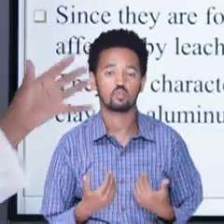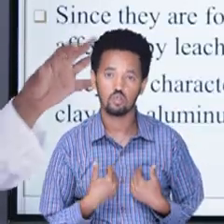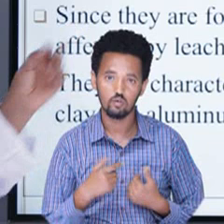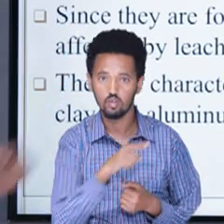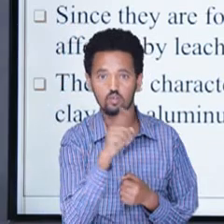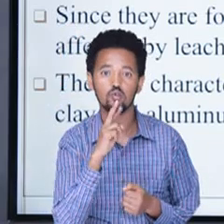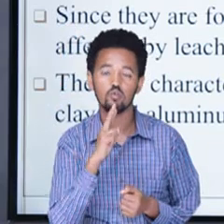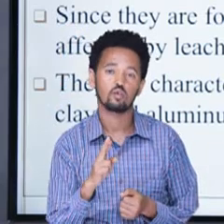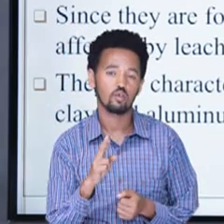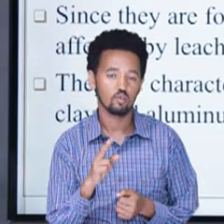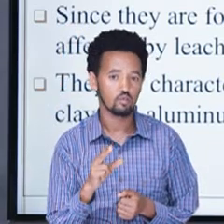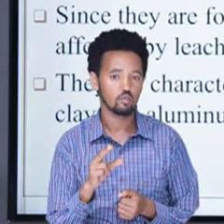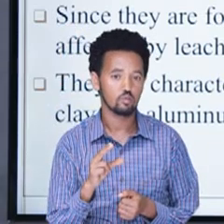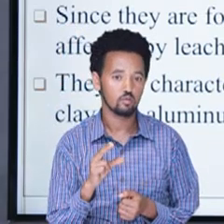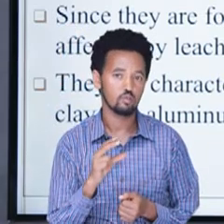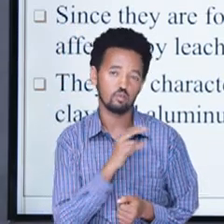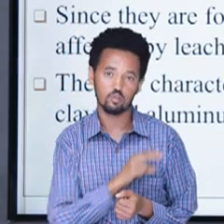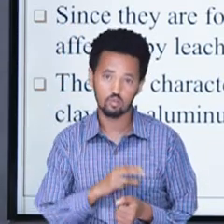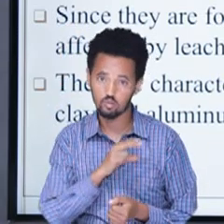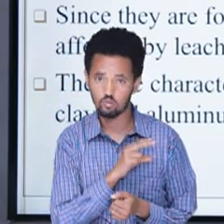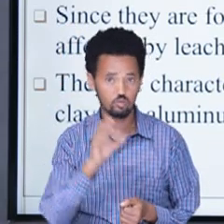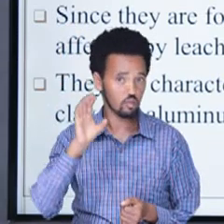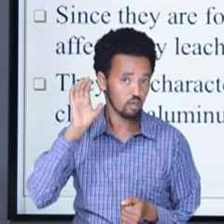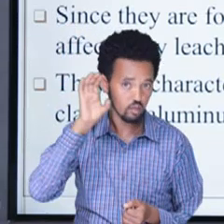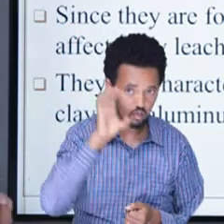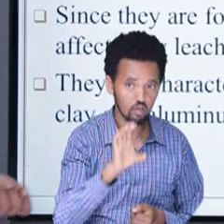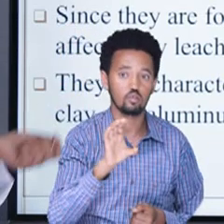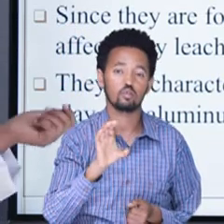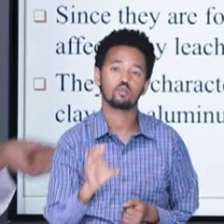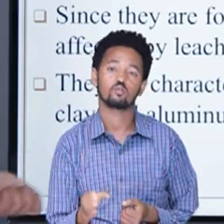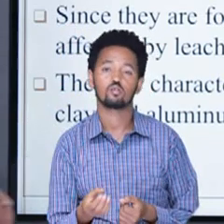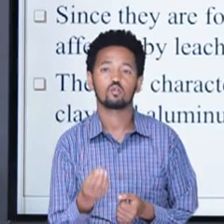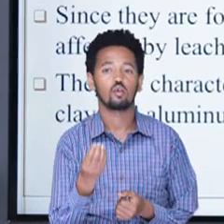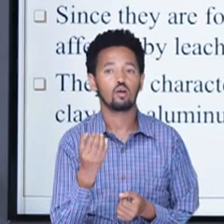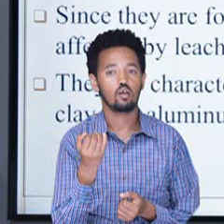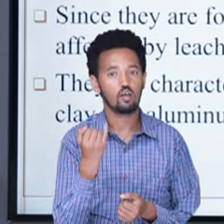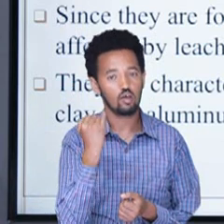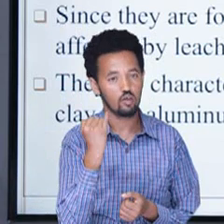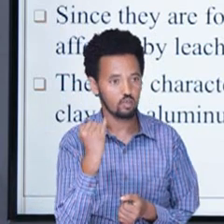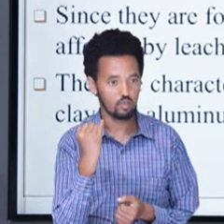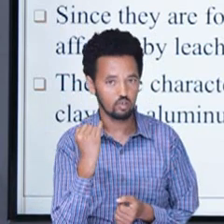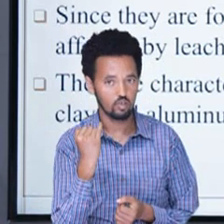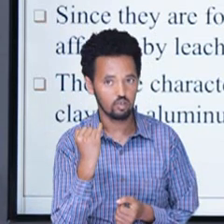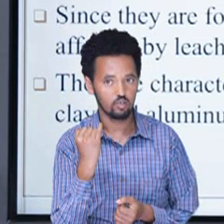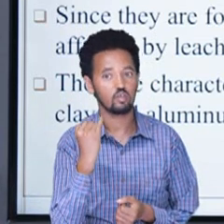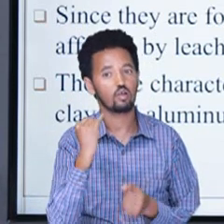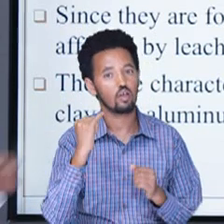They are characterized by high concentration of iron, clay, and